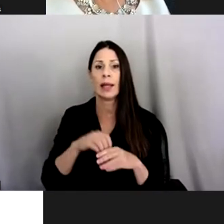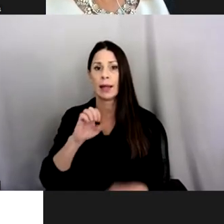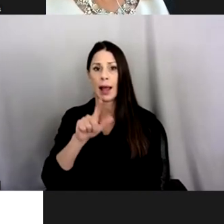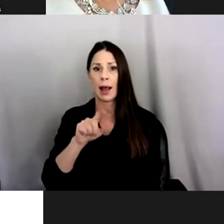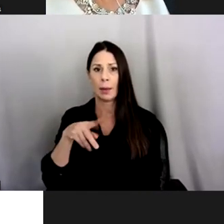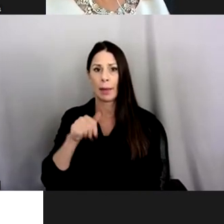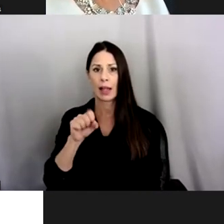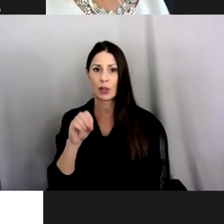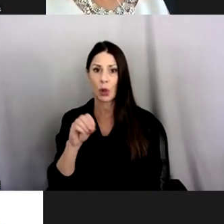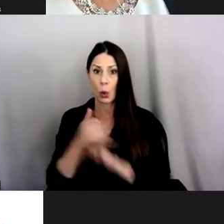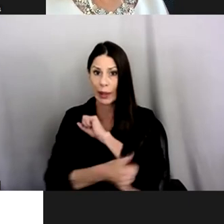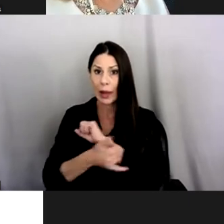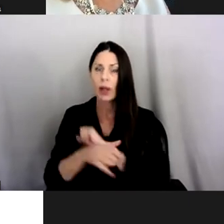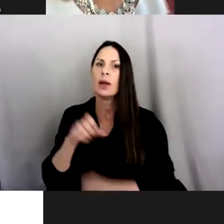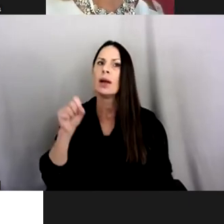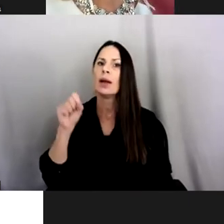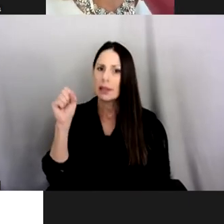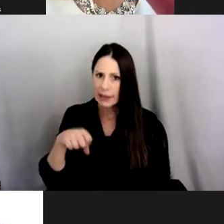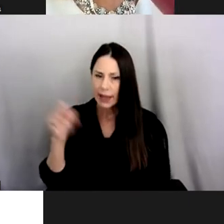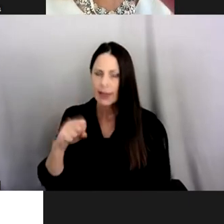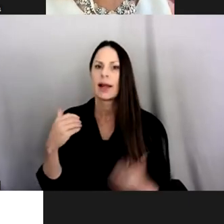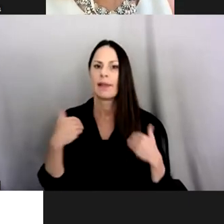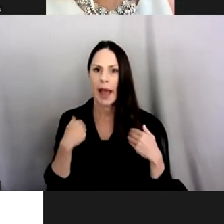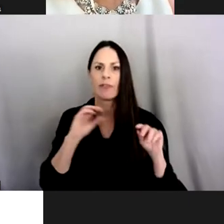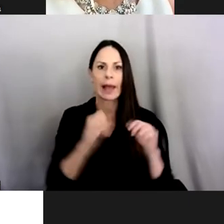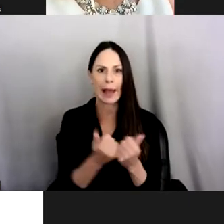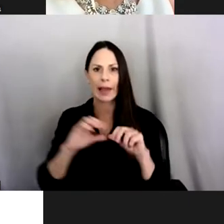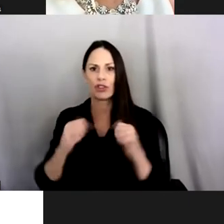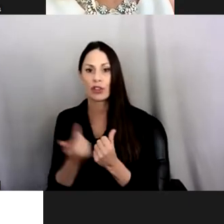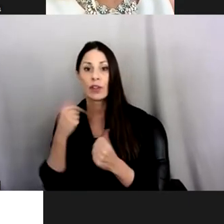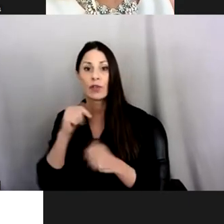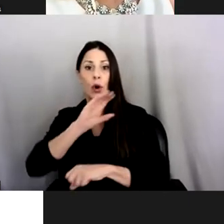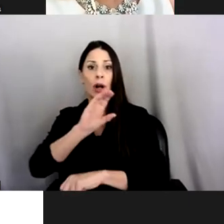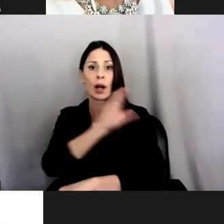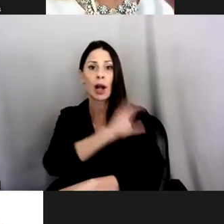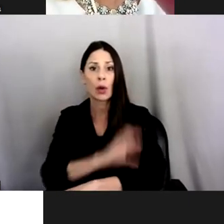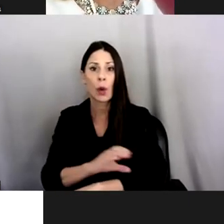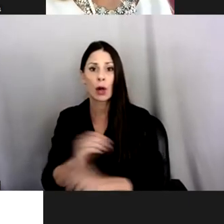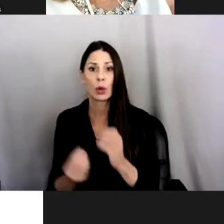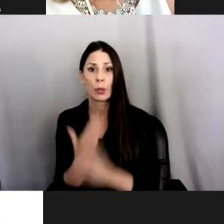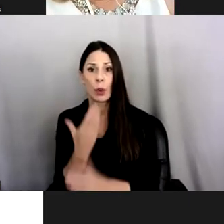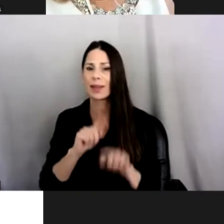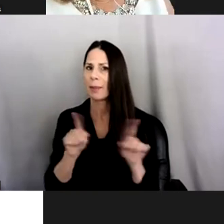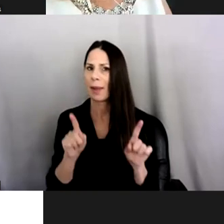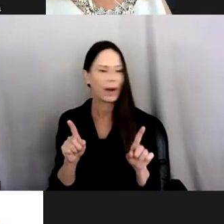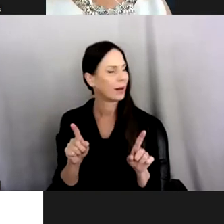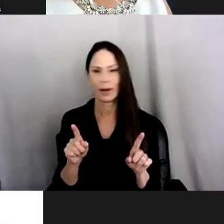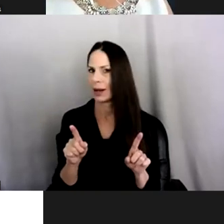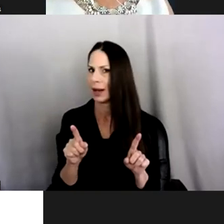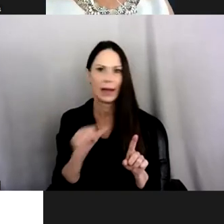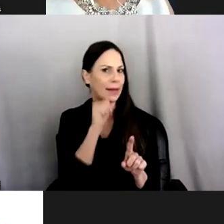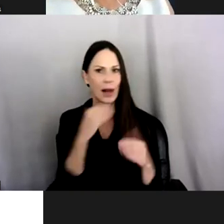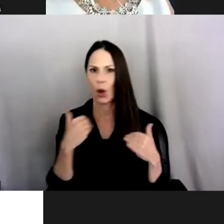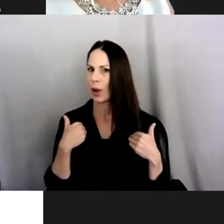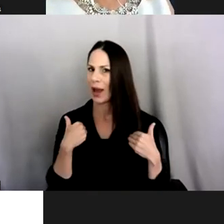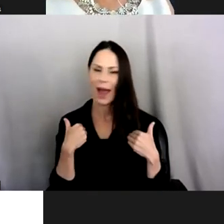yes, they have the agencies for Colorado Springs, but they don't have the staff. If